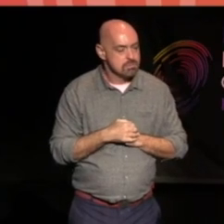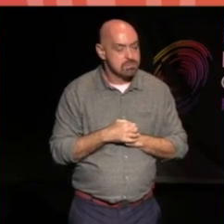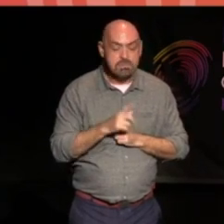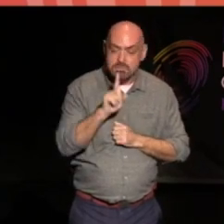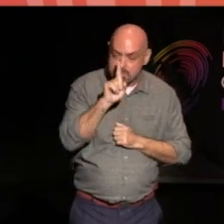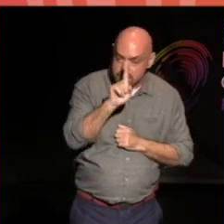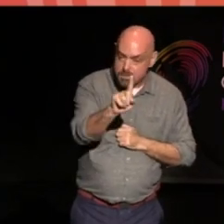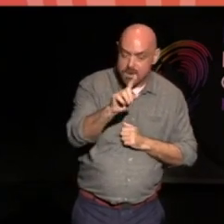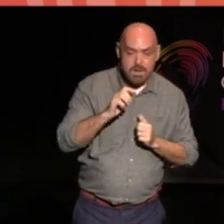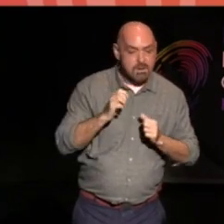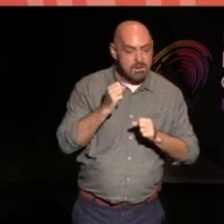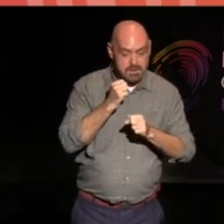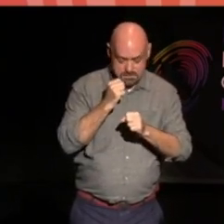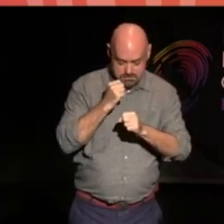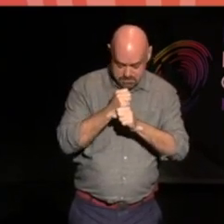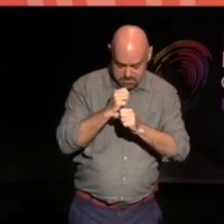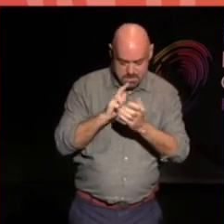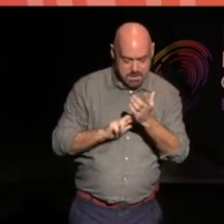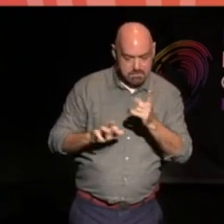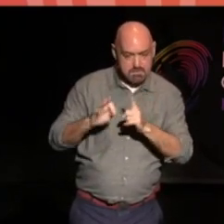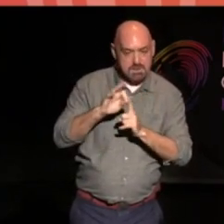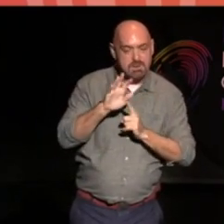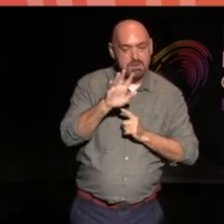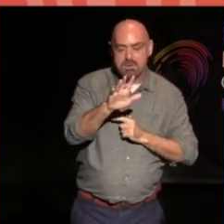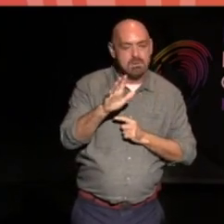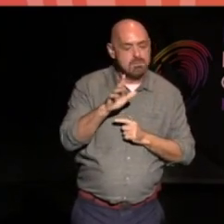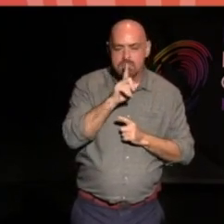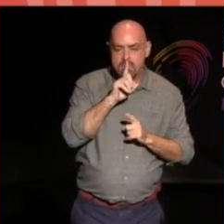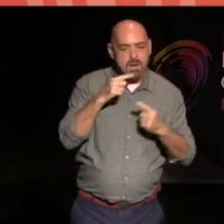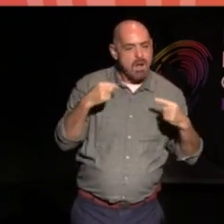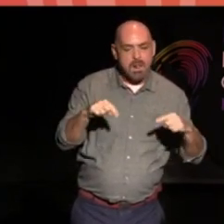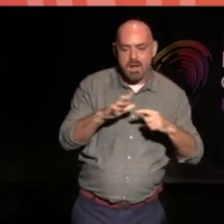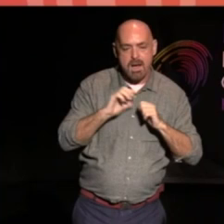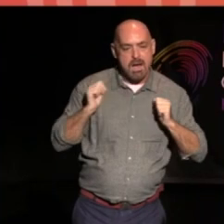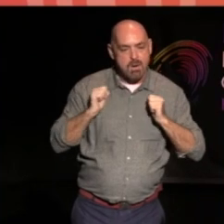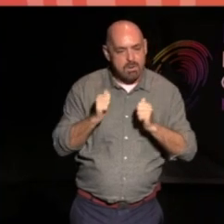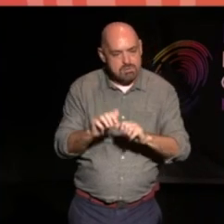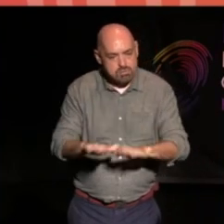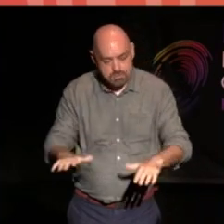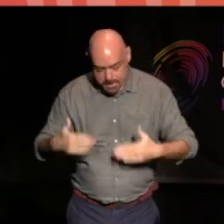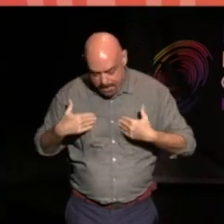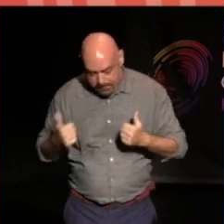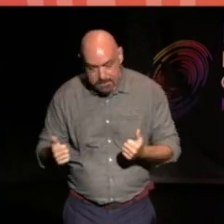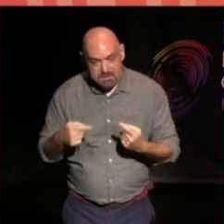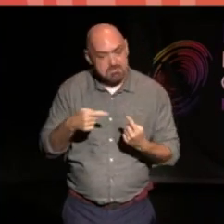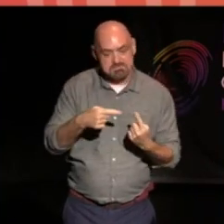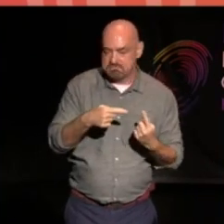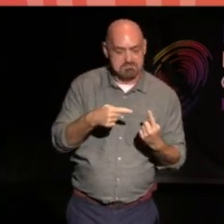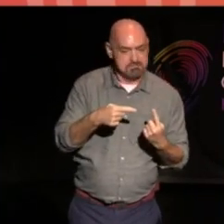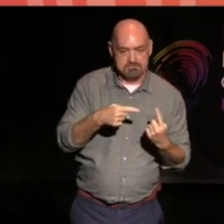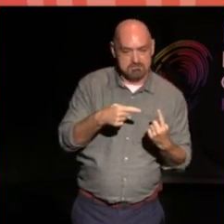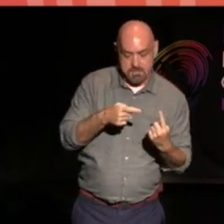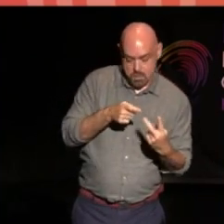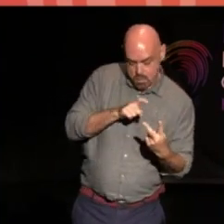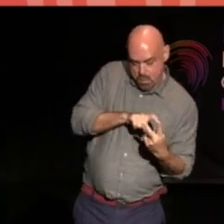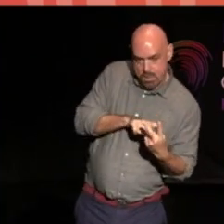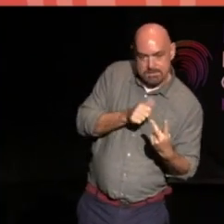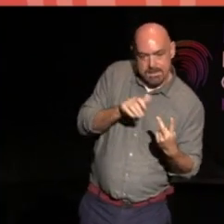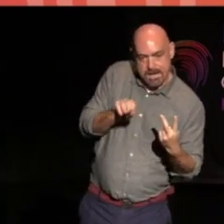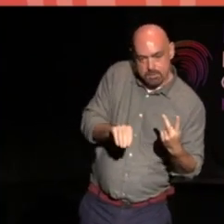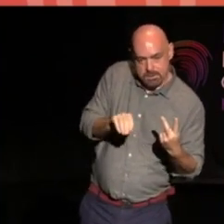Yet the gross national product does not allow for the health of our children, the quality of their